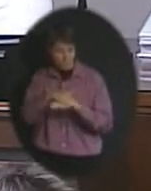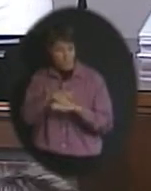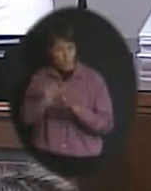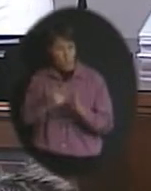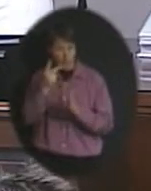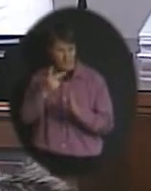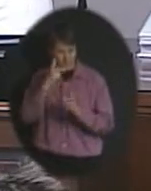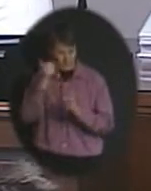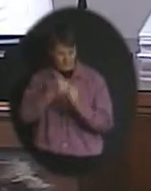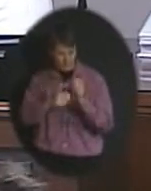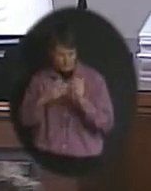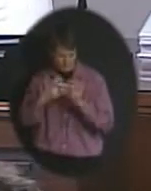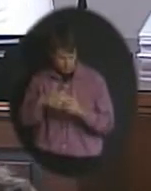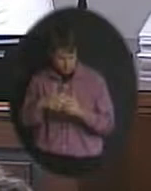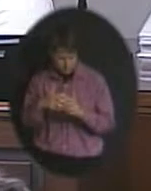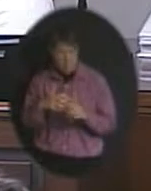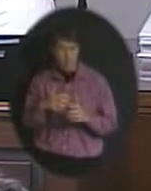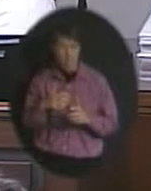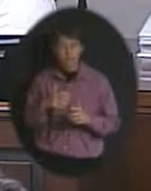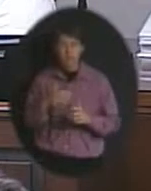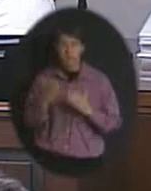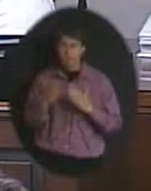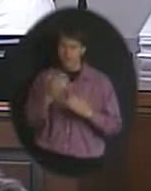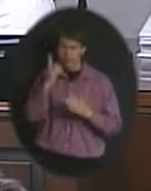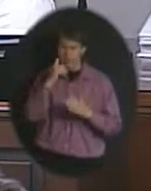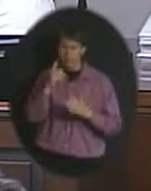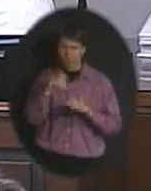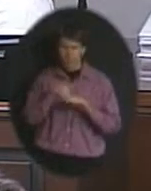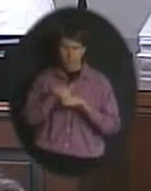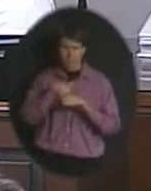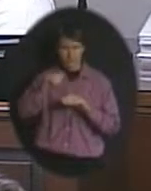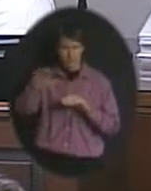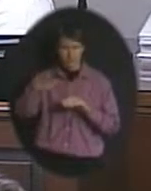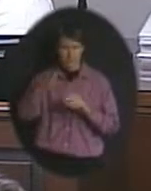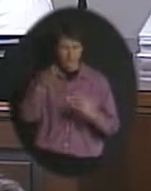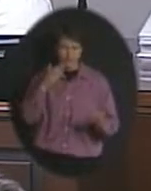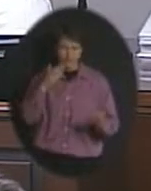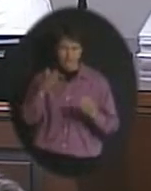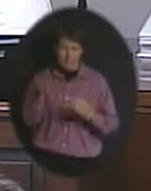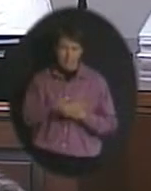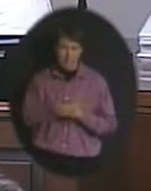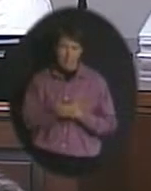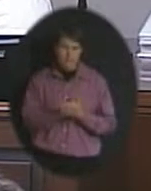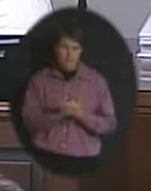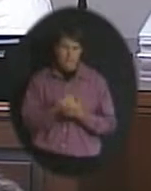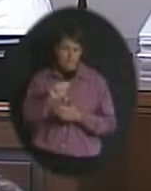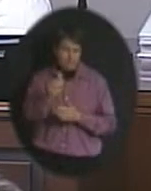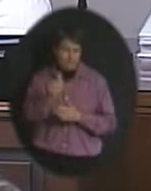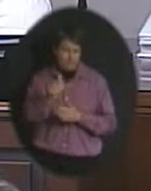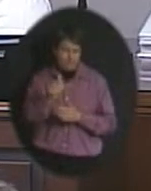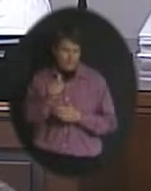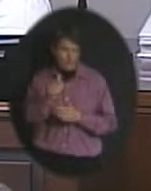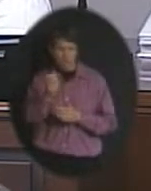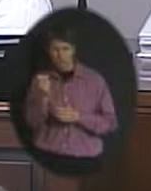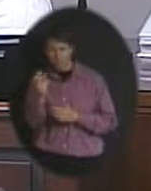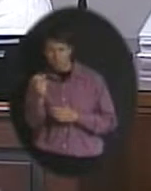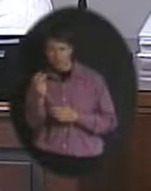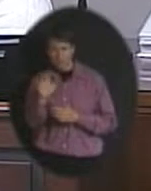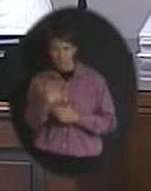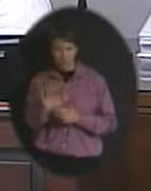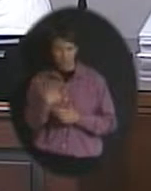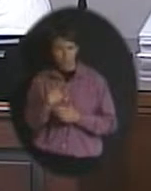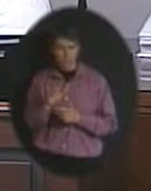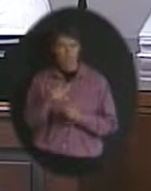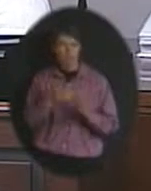machine. We have probably only had to send back maybe 10 to 12 of